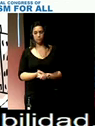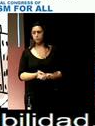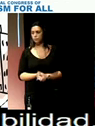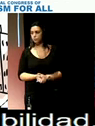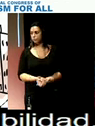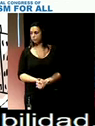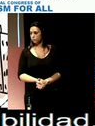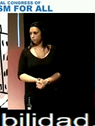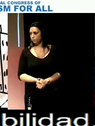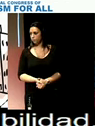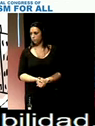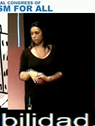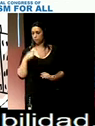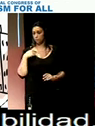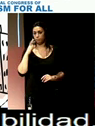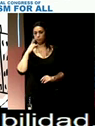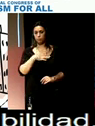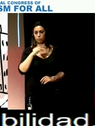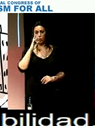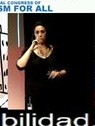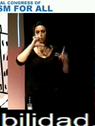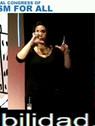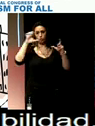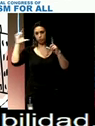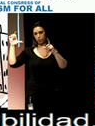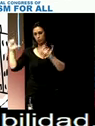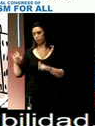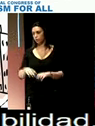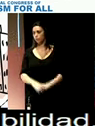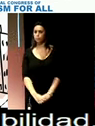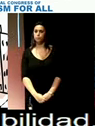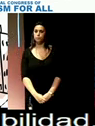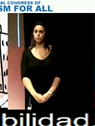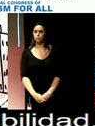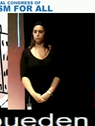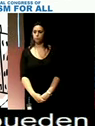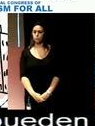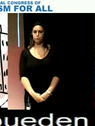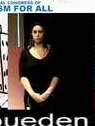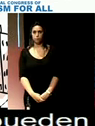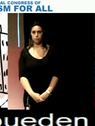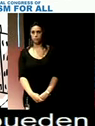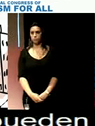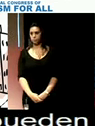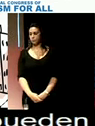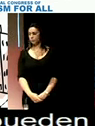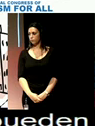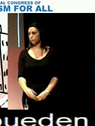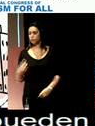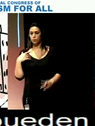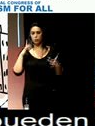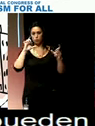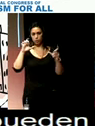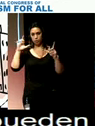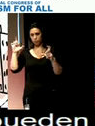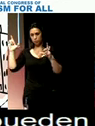Here are some photos. The first one is the Lausanne Downhill Wheelchair. This is a very interesting event,